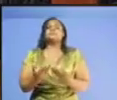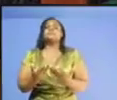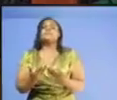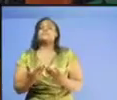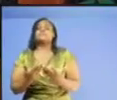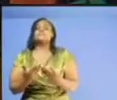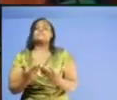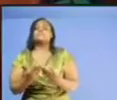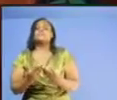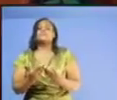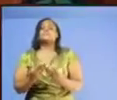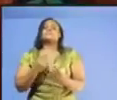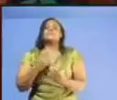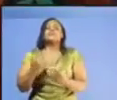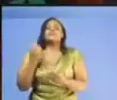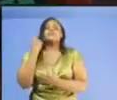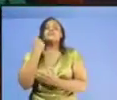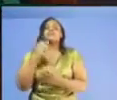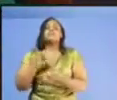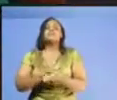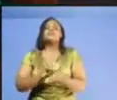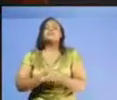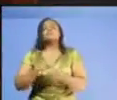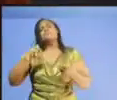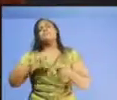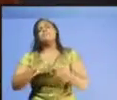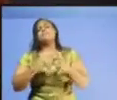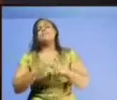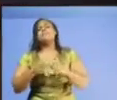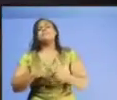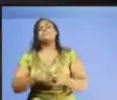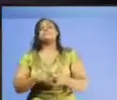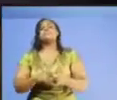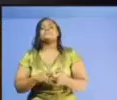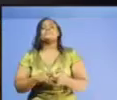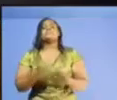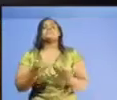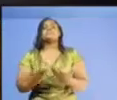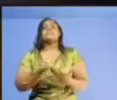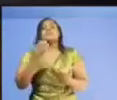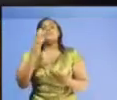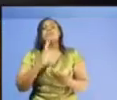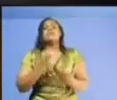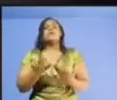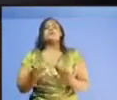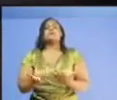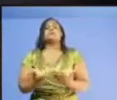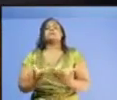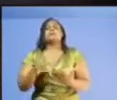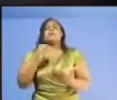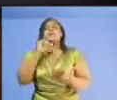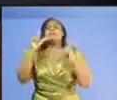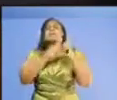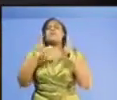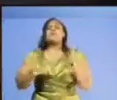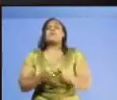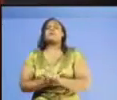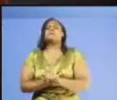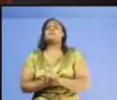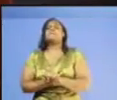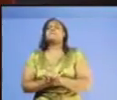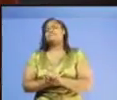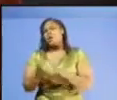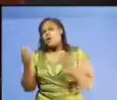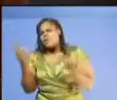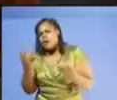you understand the critical issue when your God is the Lord.